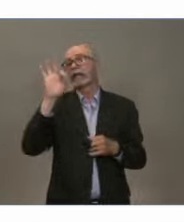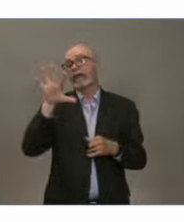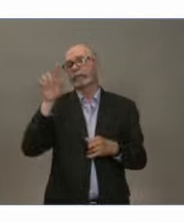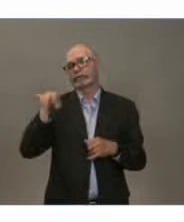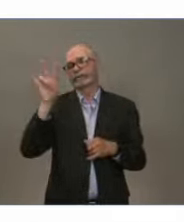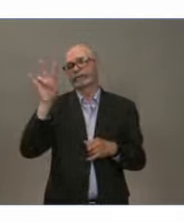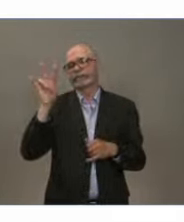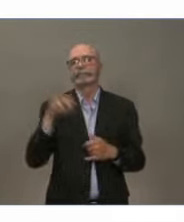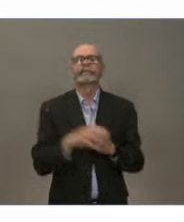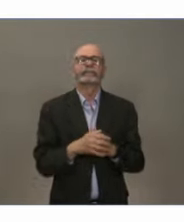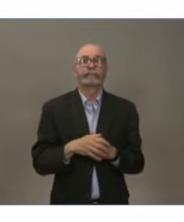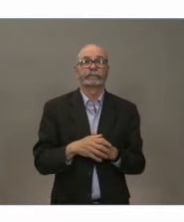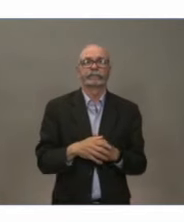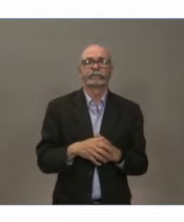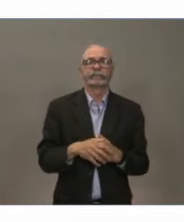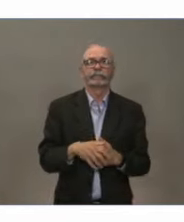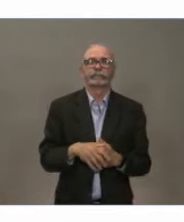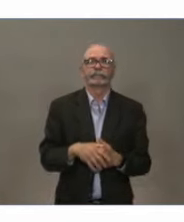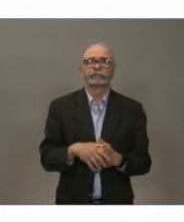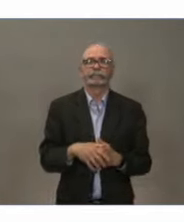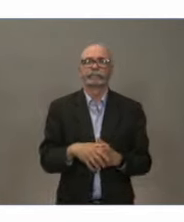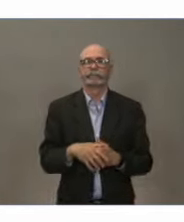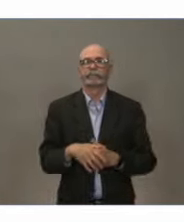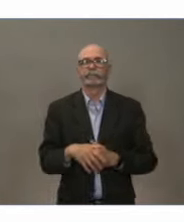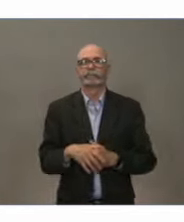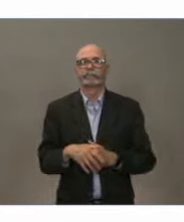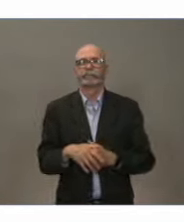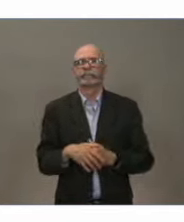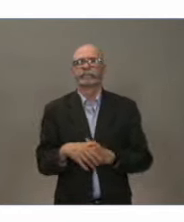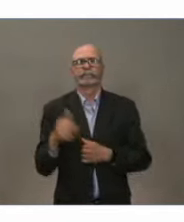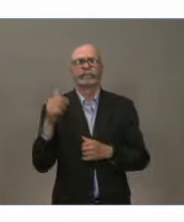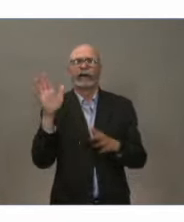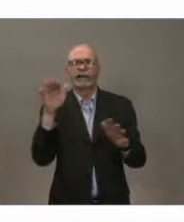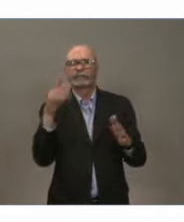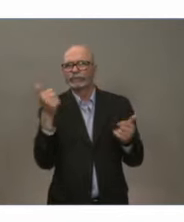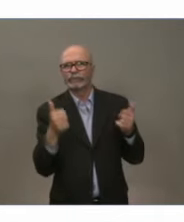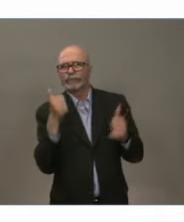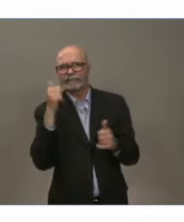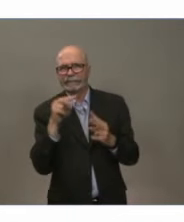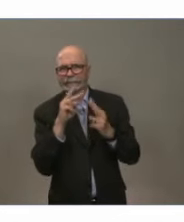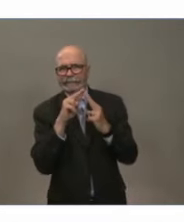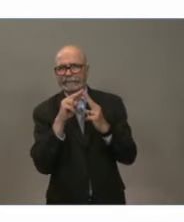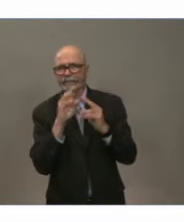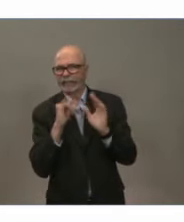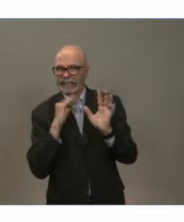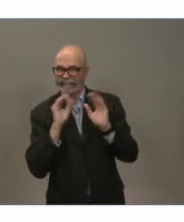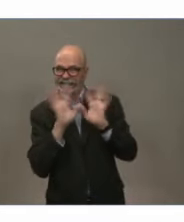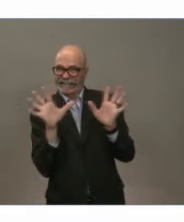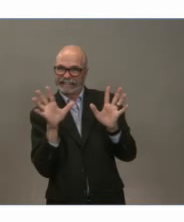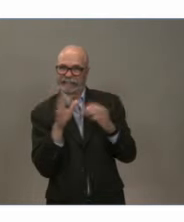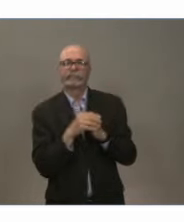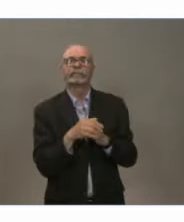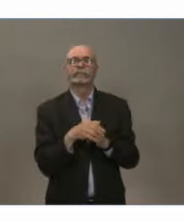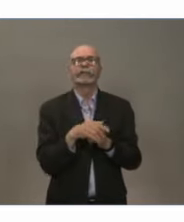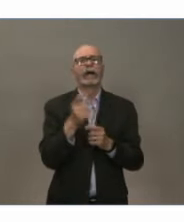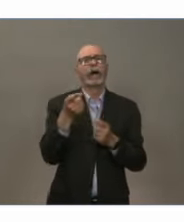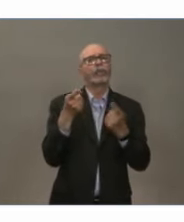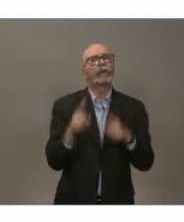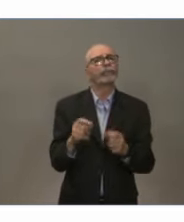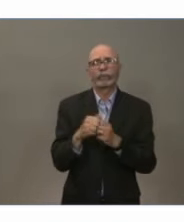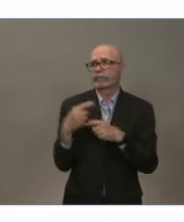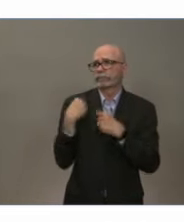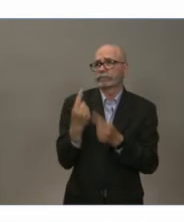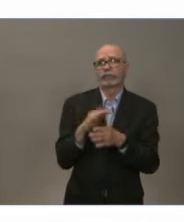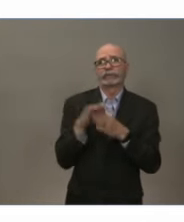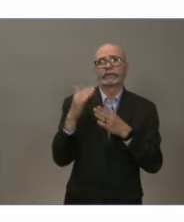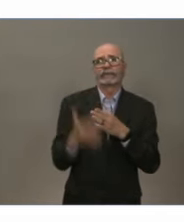Thank you. I'm not sure who could clarify what happened, but there was a situation over the weekend involving Marine Drive Pentecostal Church in the